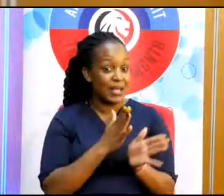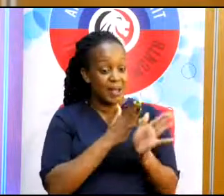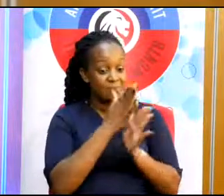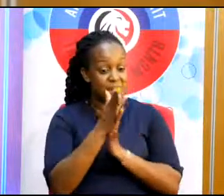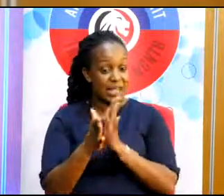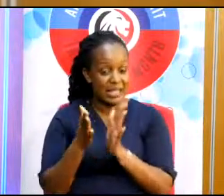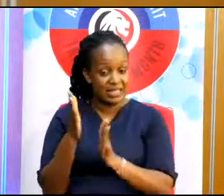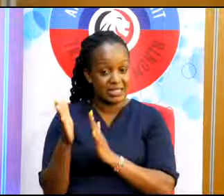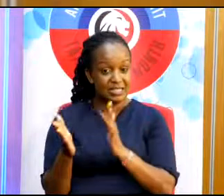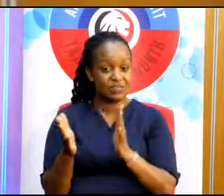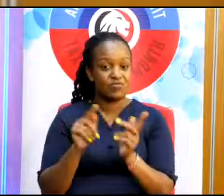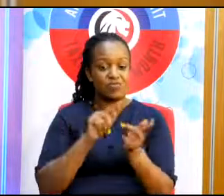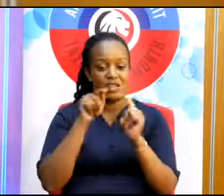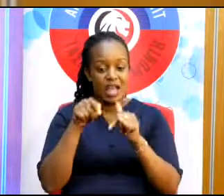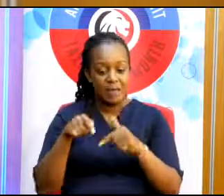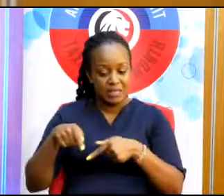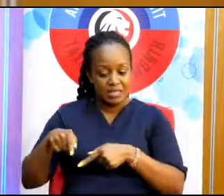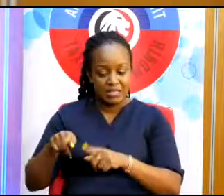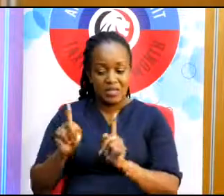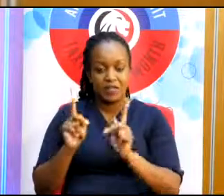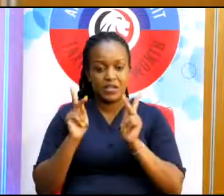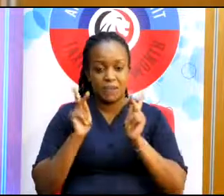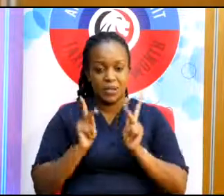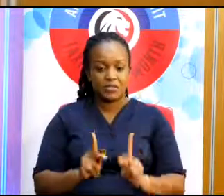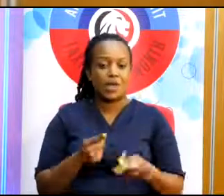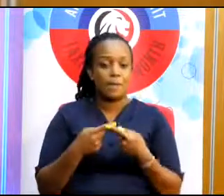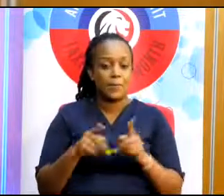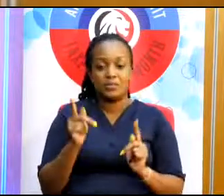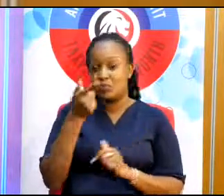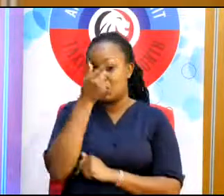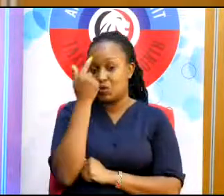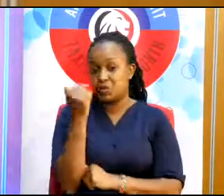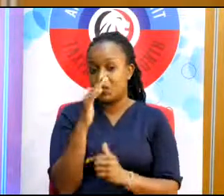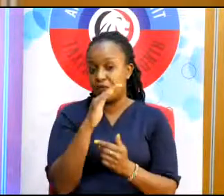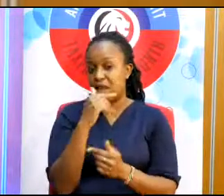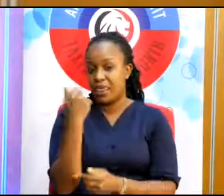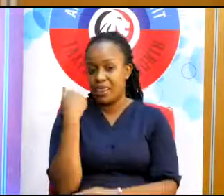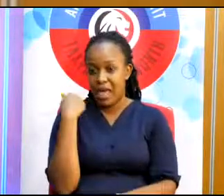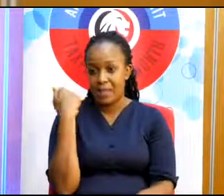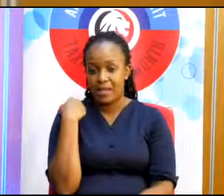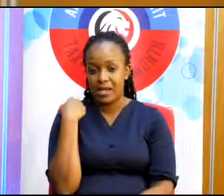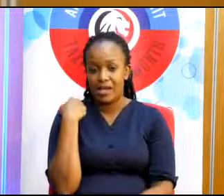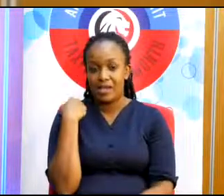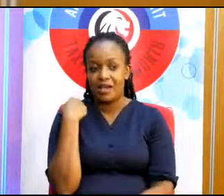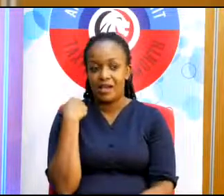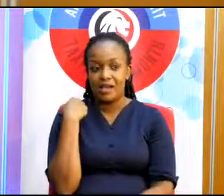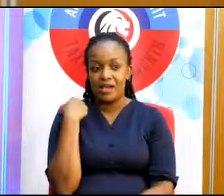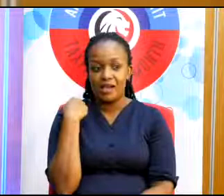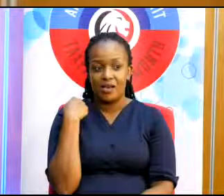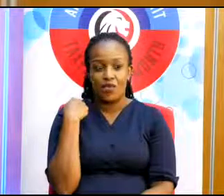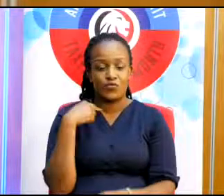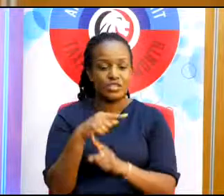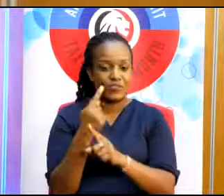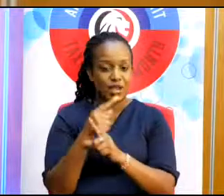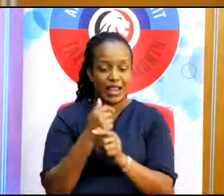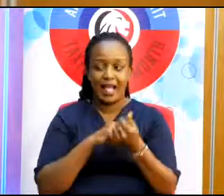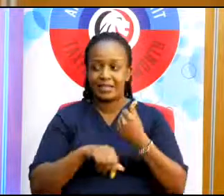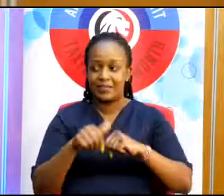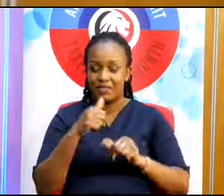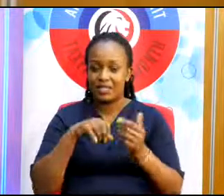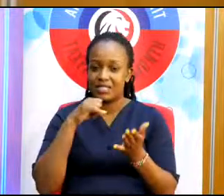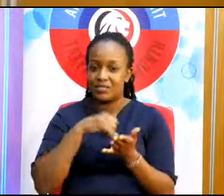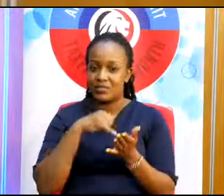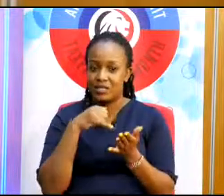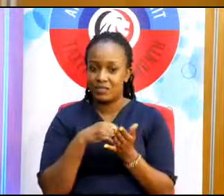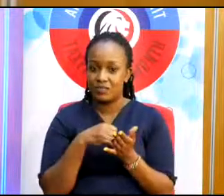attend in person, but due to a number of government activities, including the